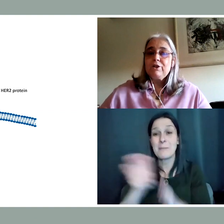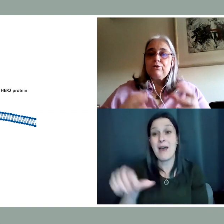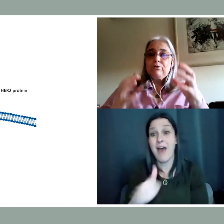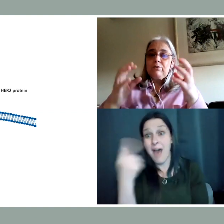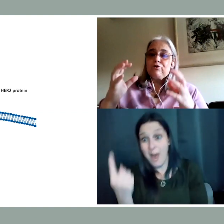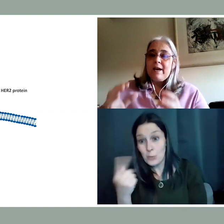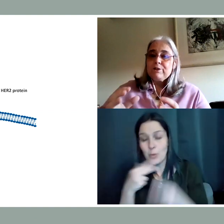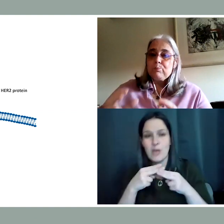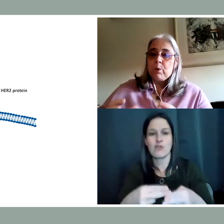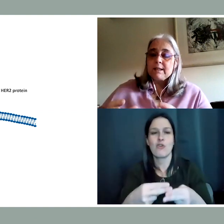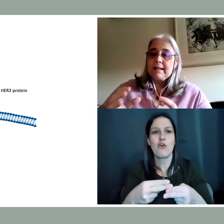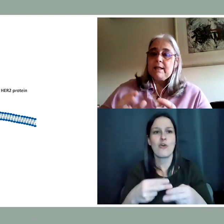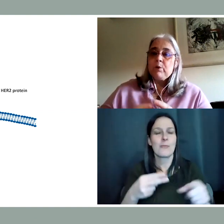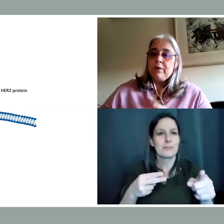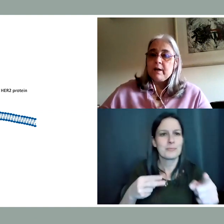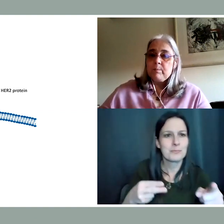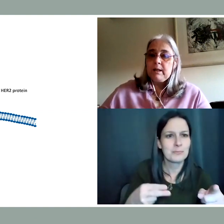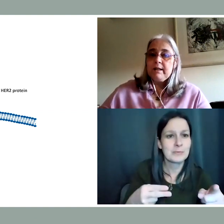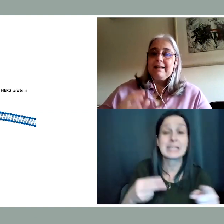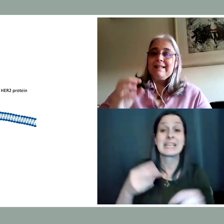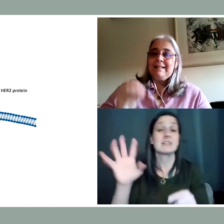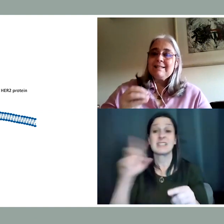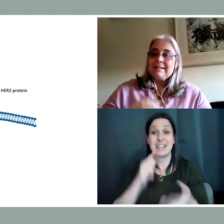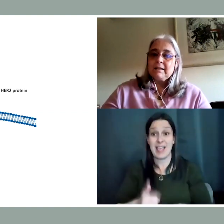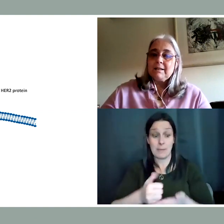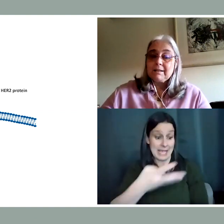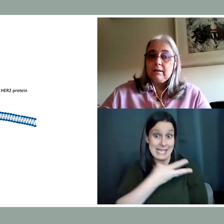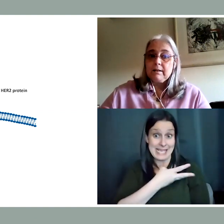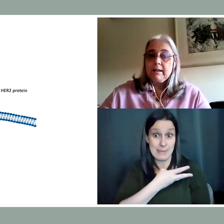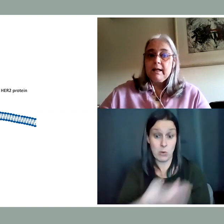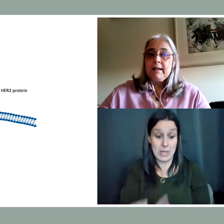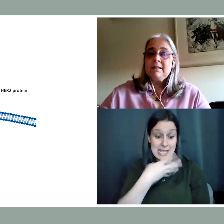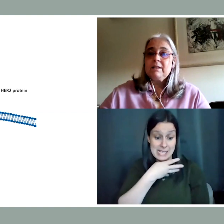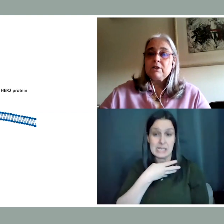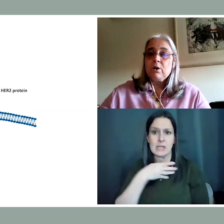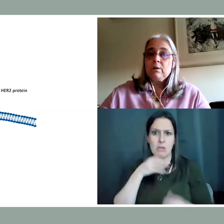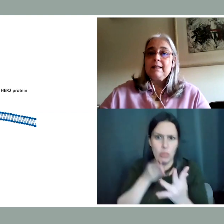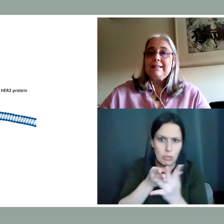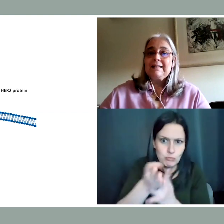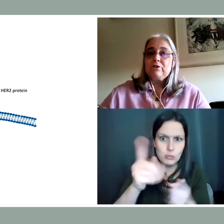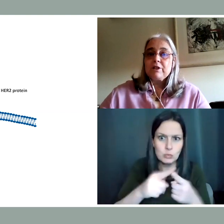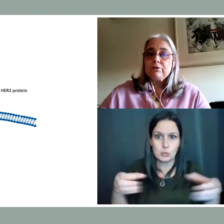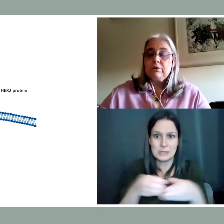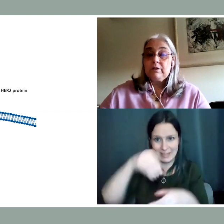way to transport chemotherapy inside the cell. And this is called